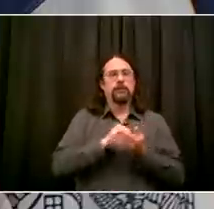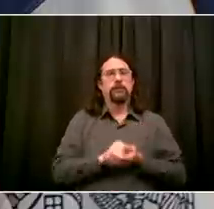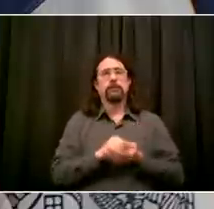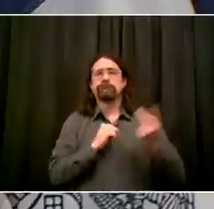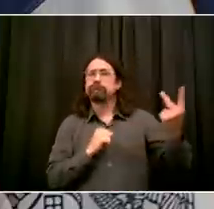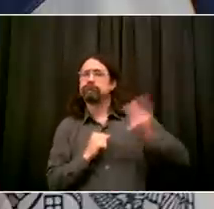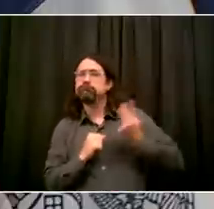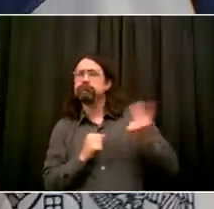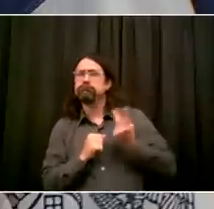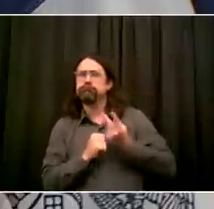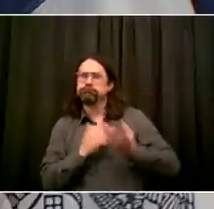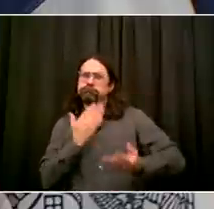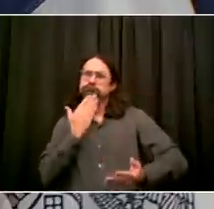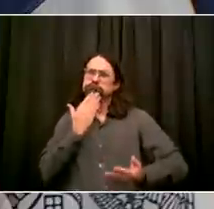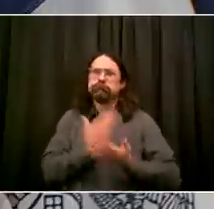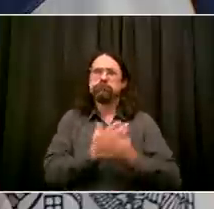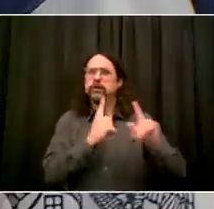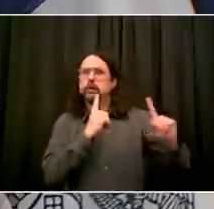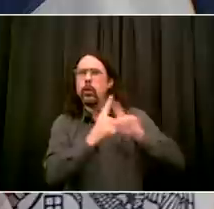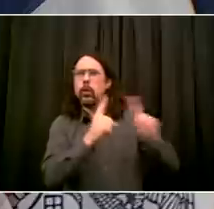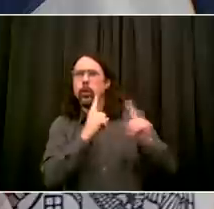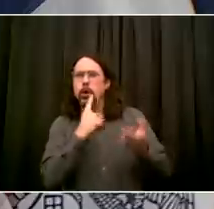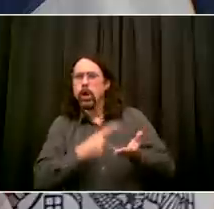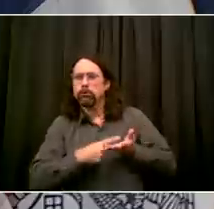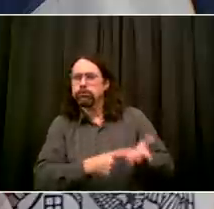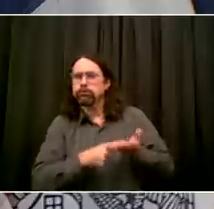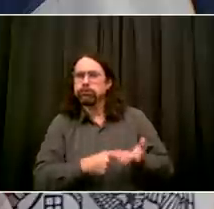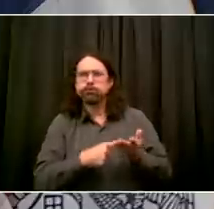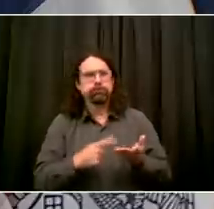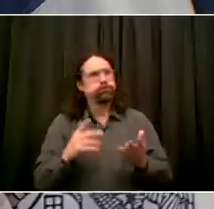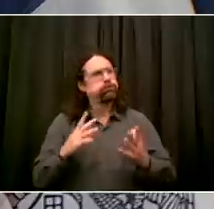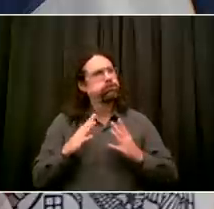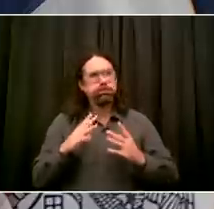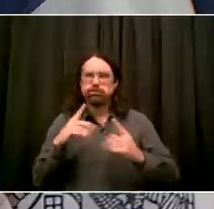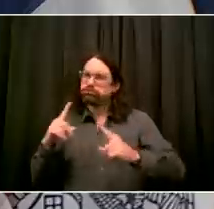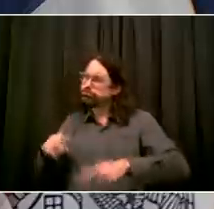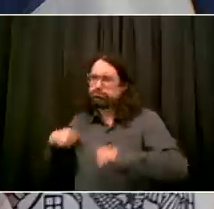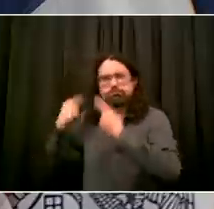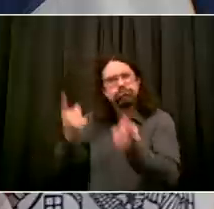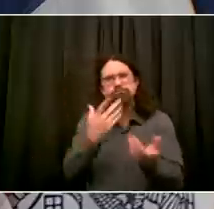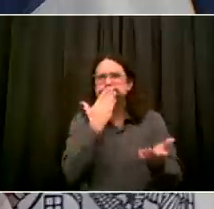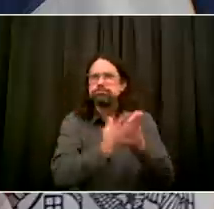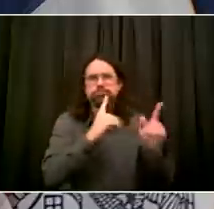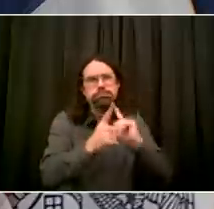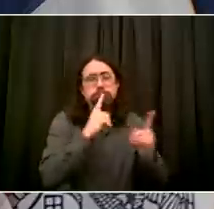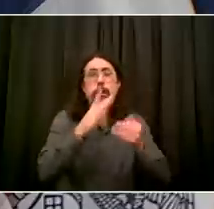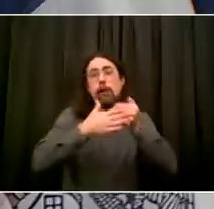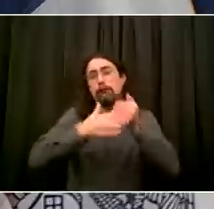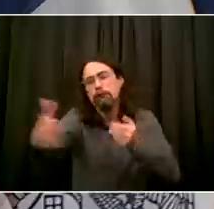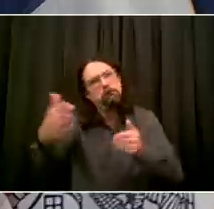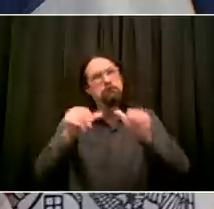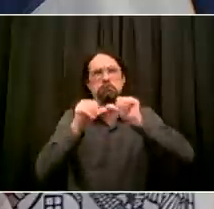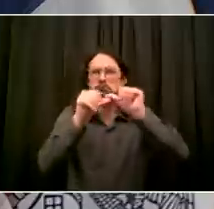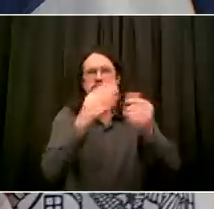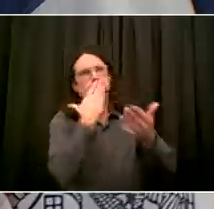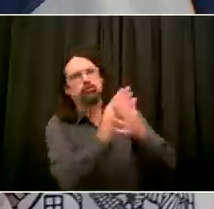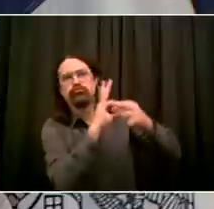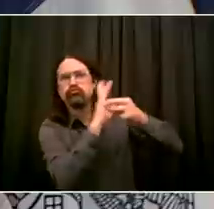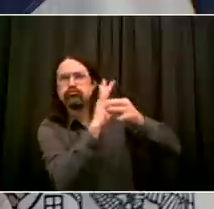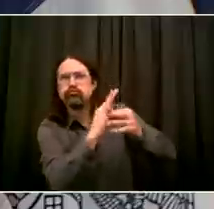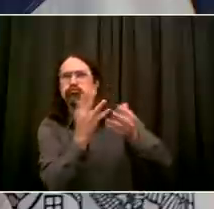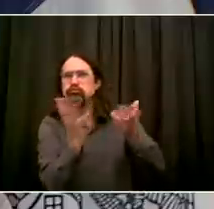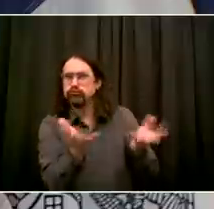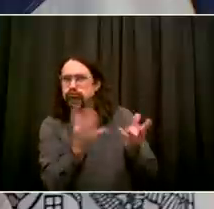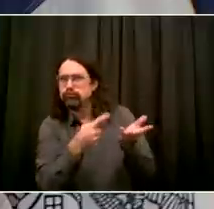plan I've presented is the template to address this. The state is looking at that template. We understand it's their ultimate decision. They